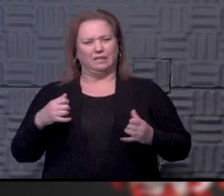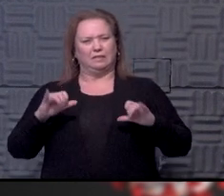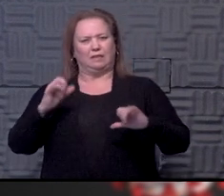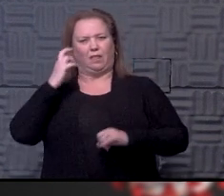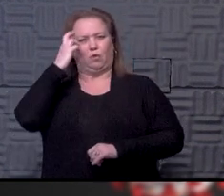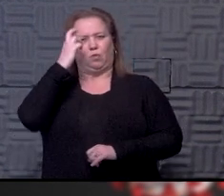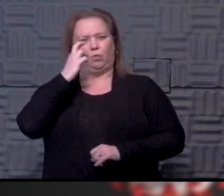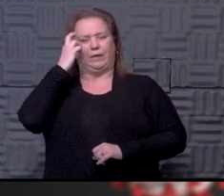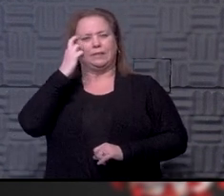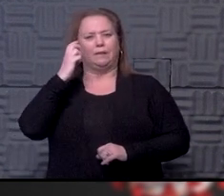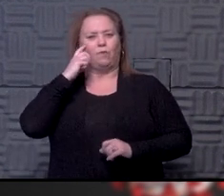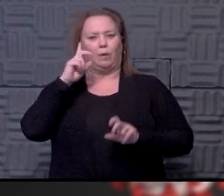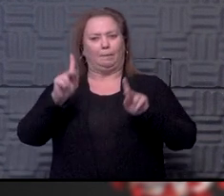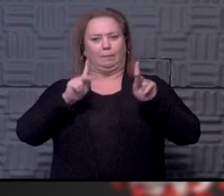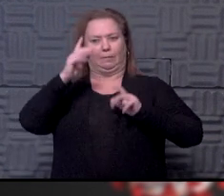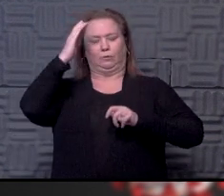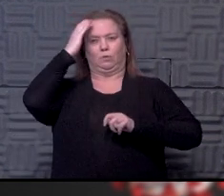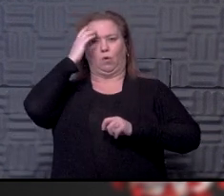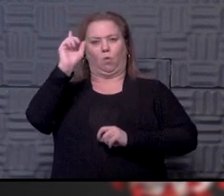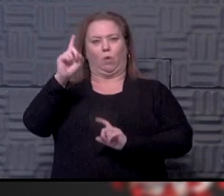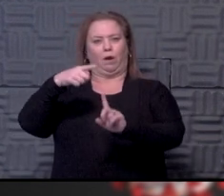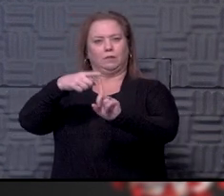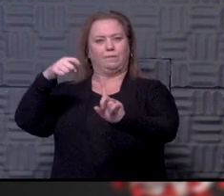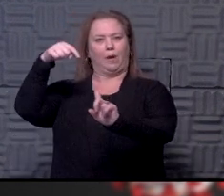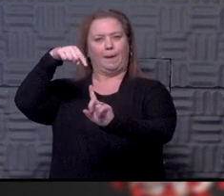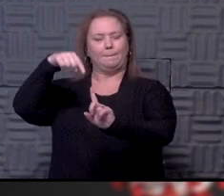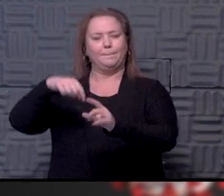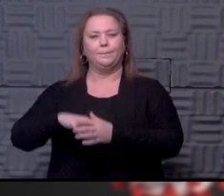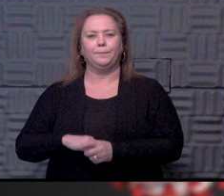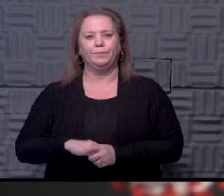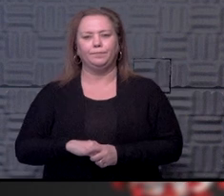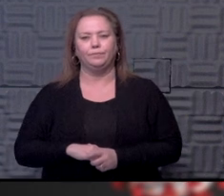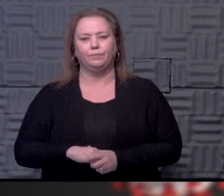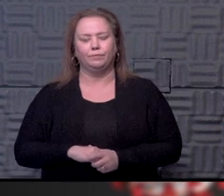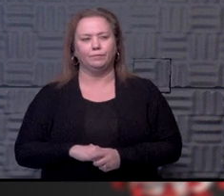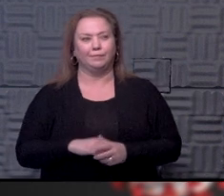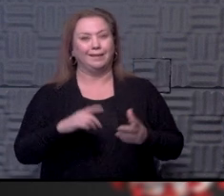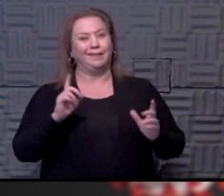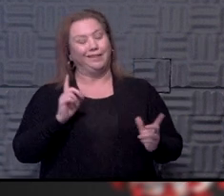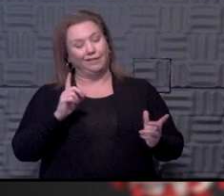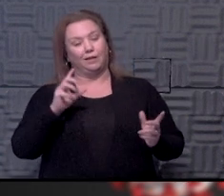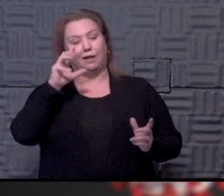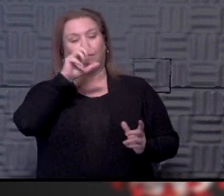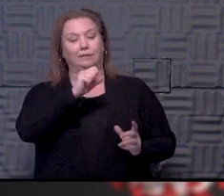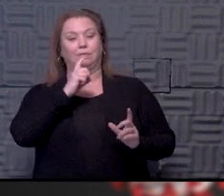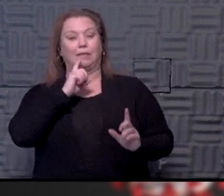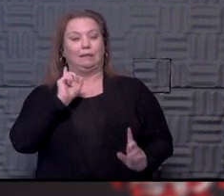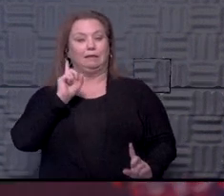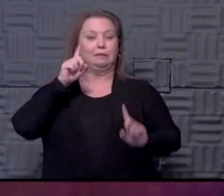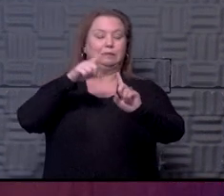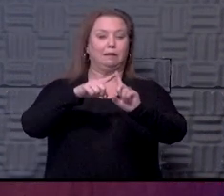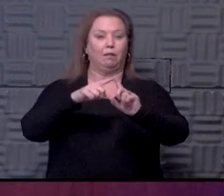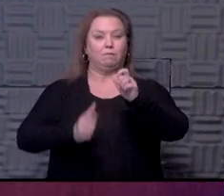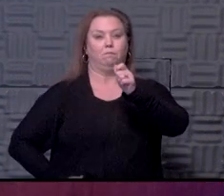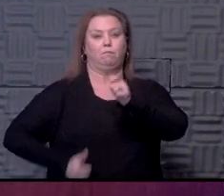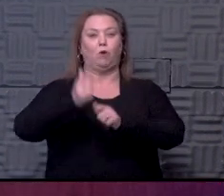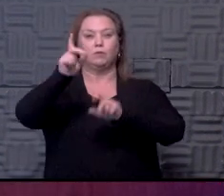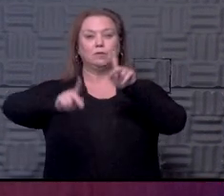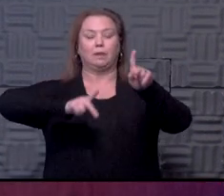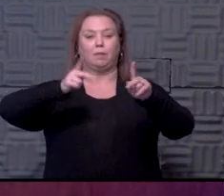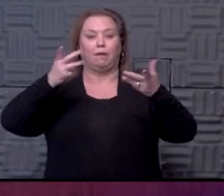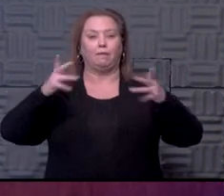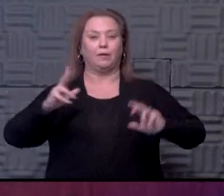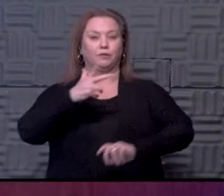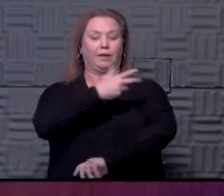happen in the future? I think we'll have to start with saying until the majority of the population is